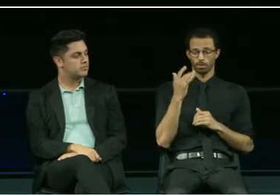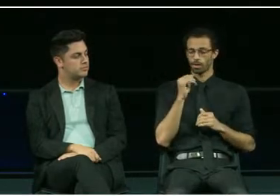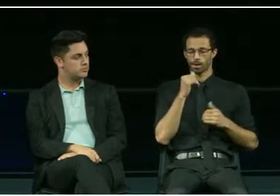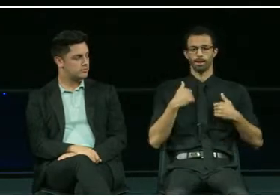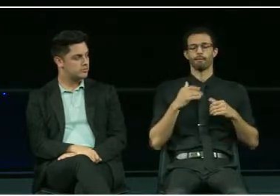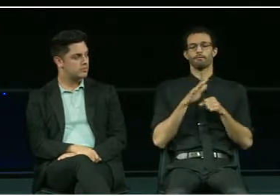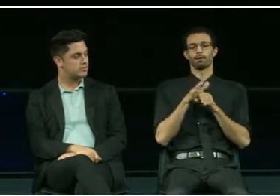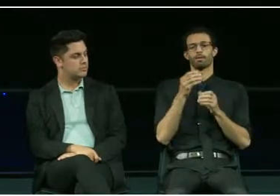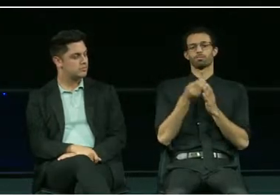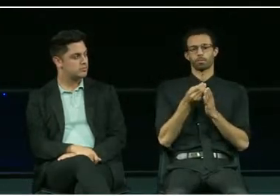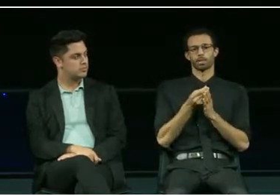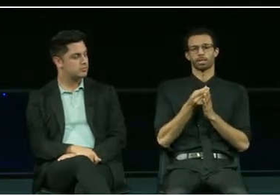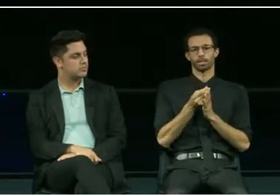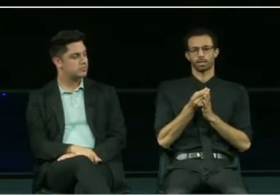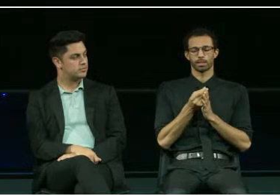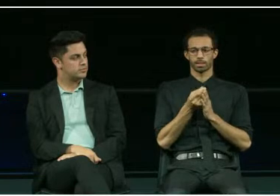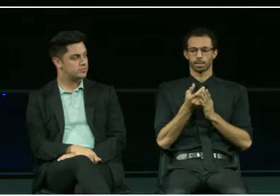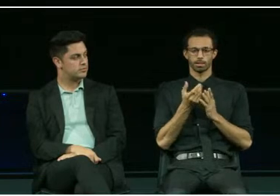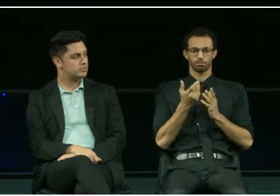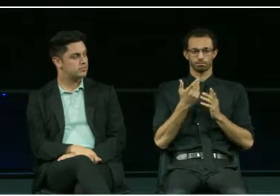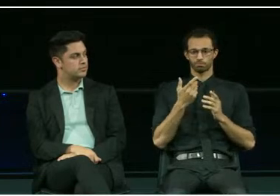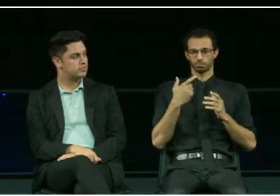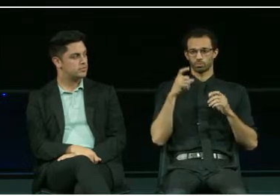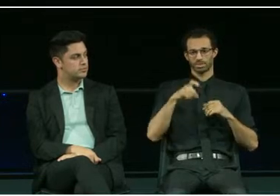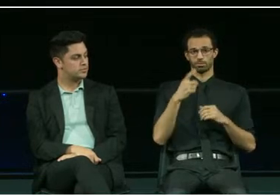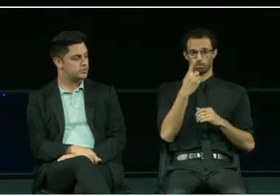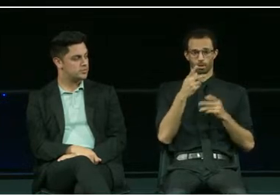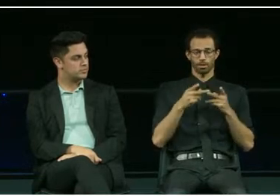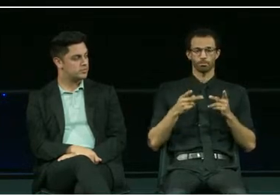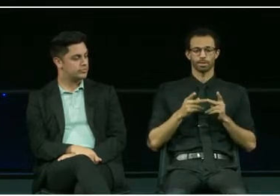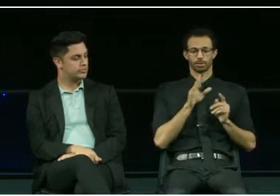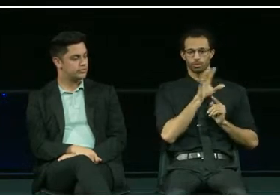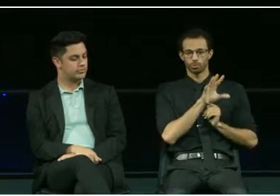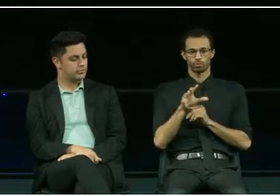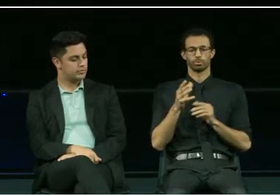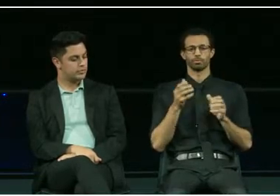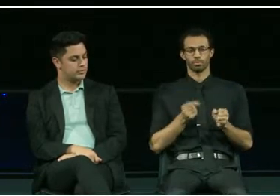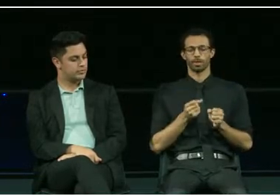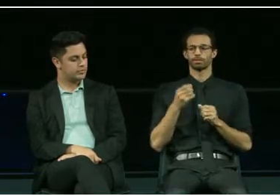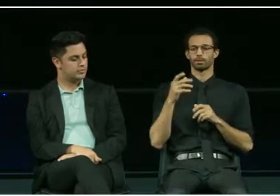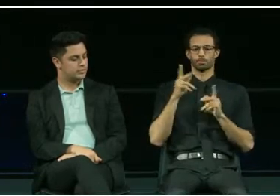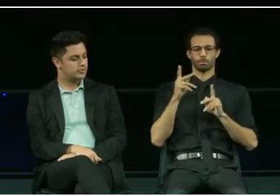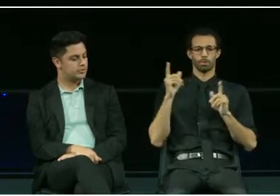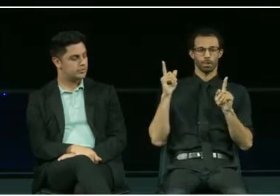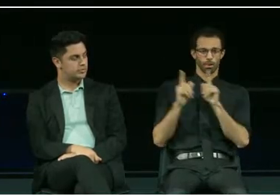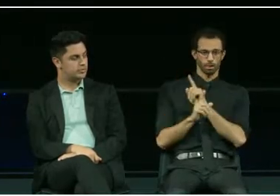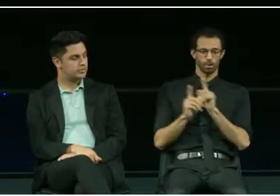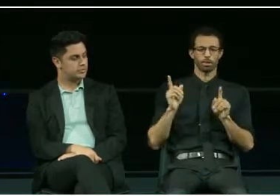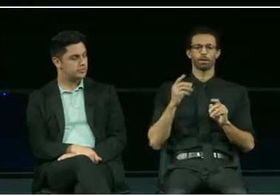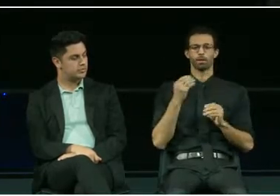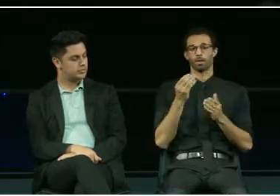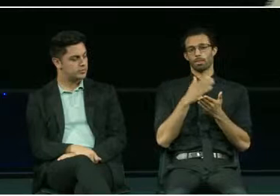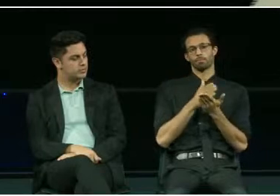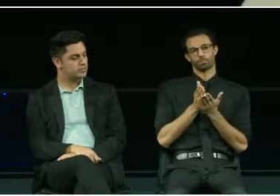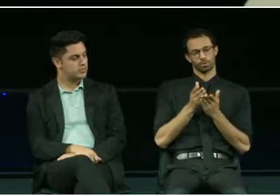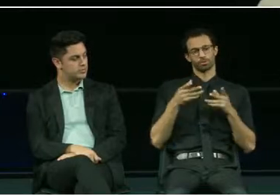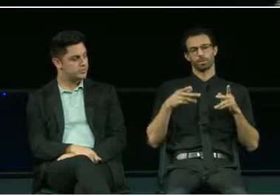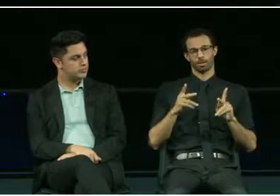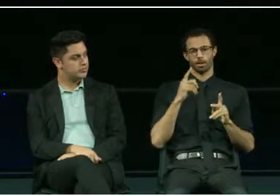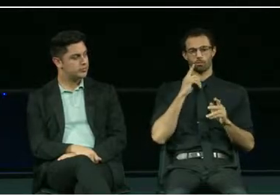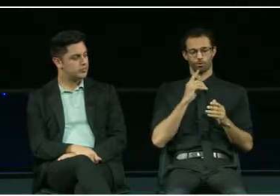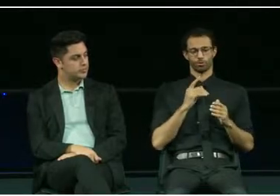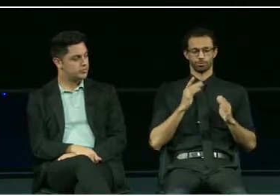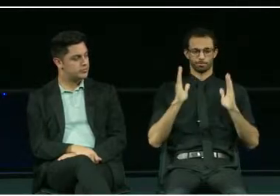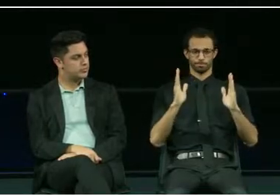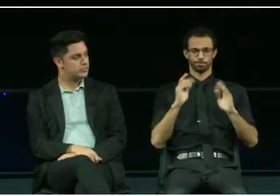move. We could shoot all the interviews quickly in one place and move people in and out, and the budget allowed for that amount of time. So